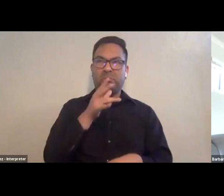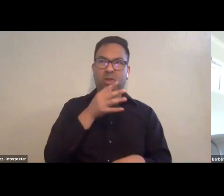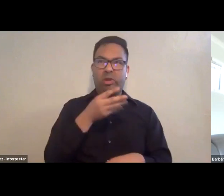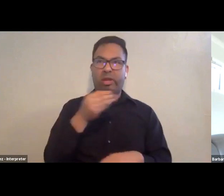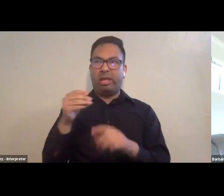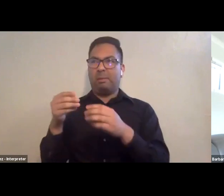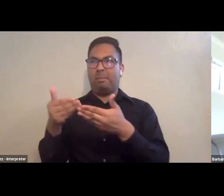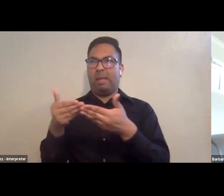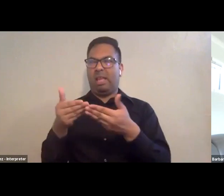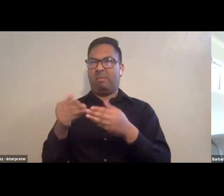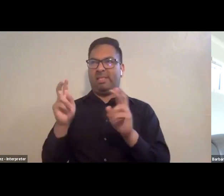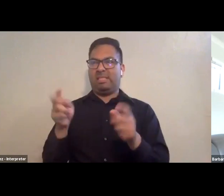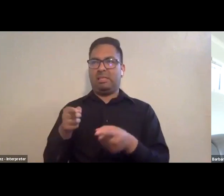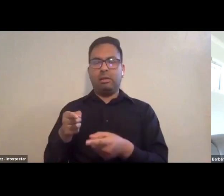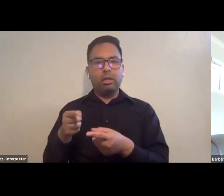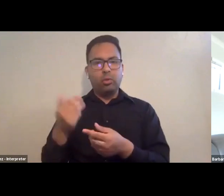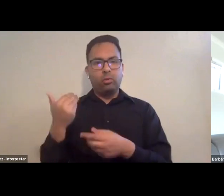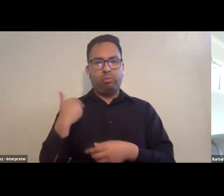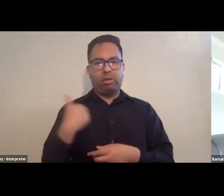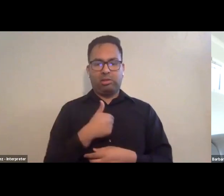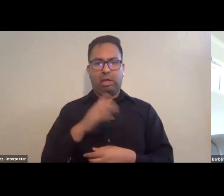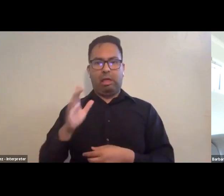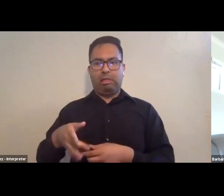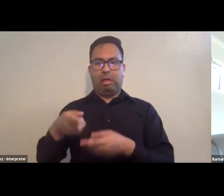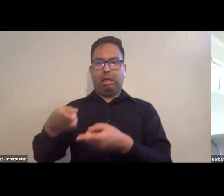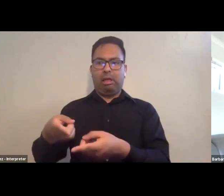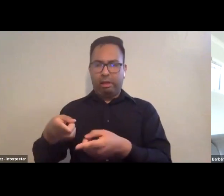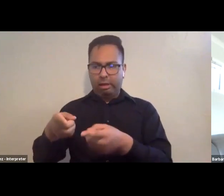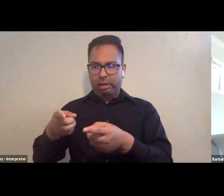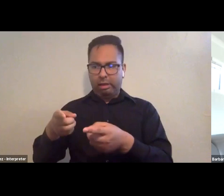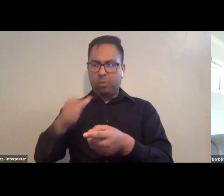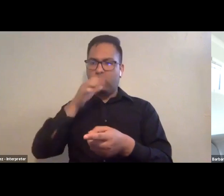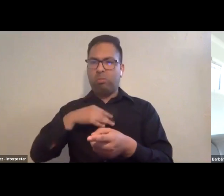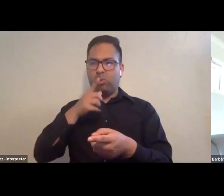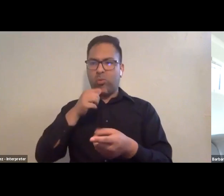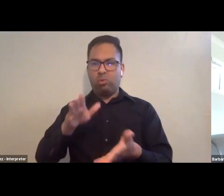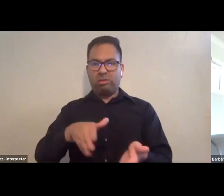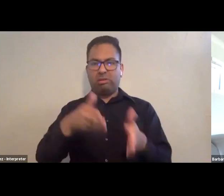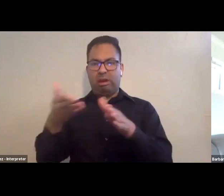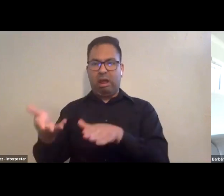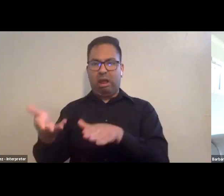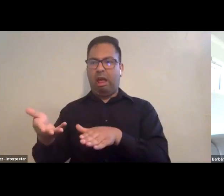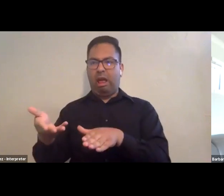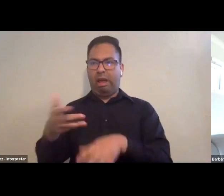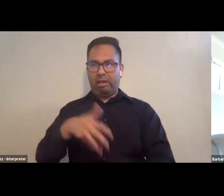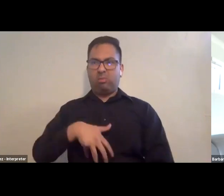that this is not only a grave of a nameless woman who died with the baby in childbirth, but it echoes within